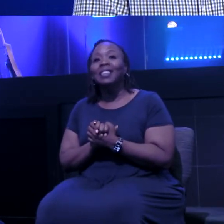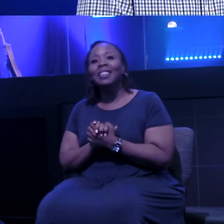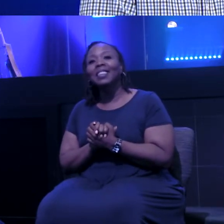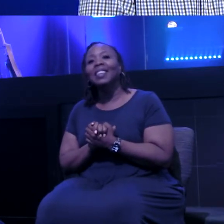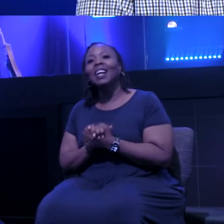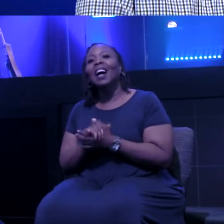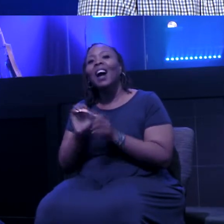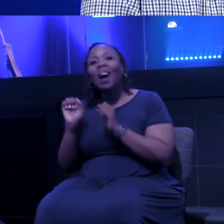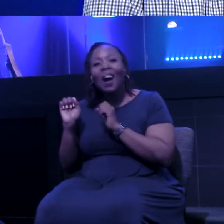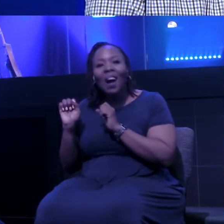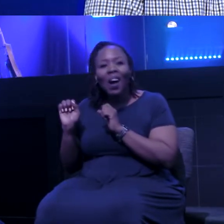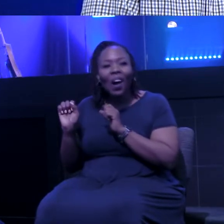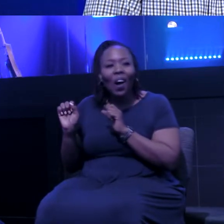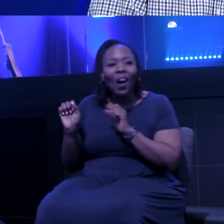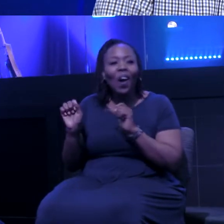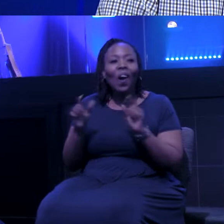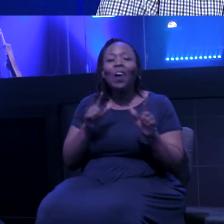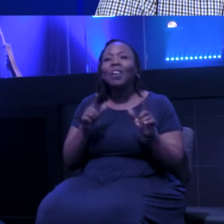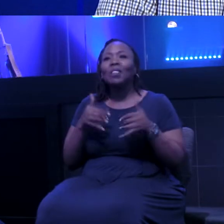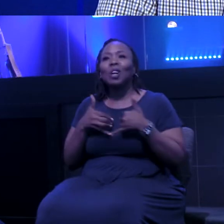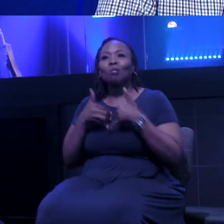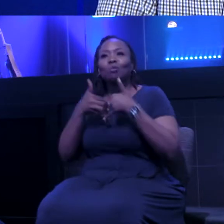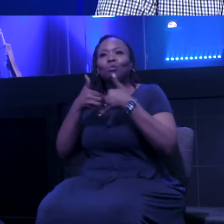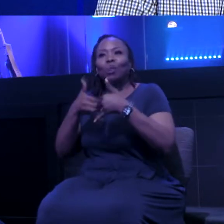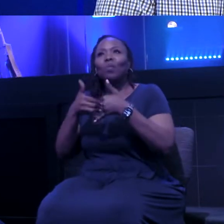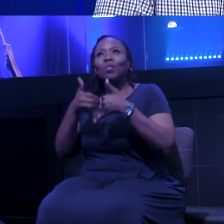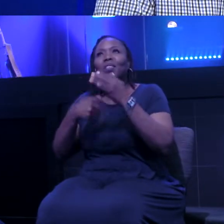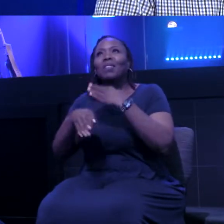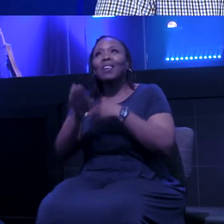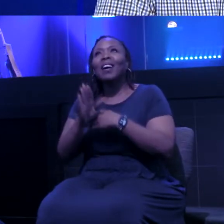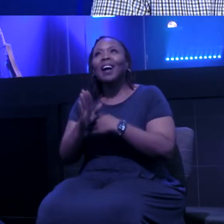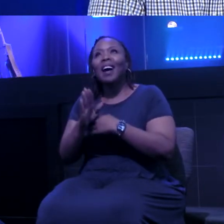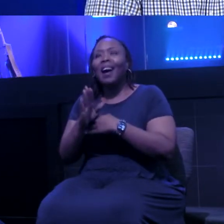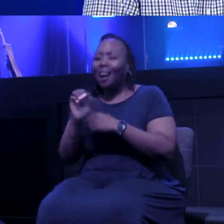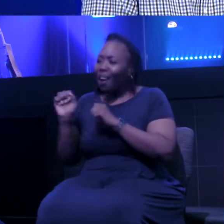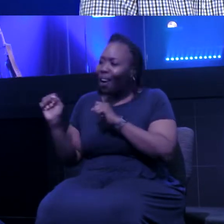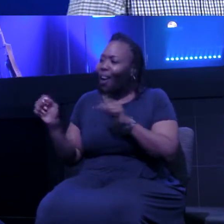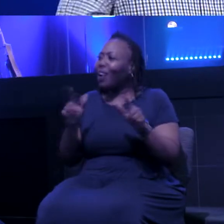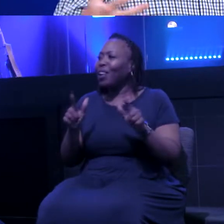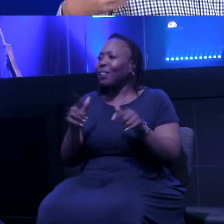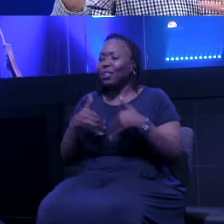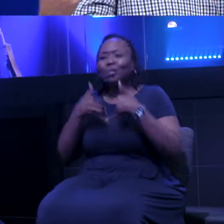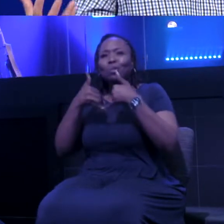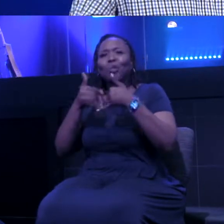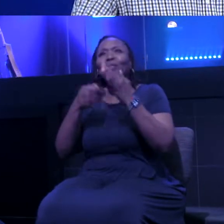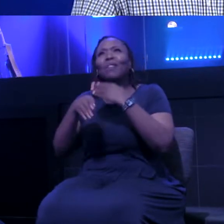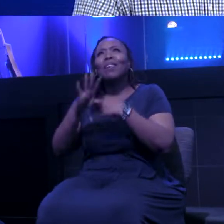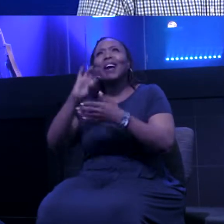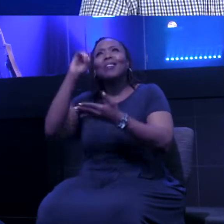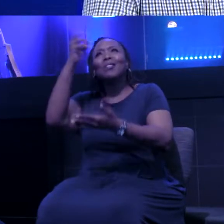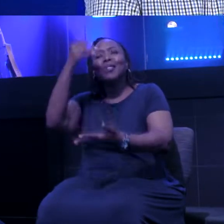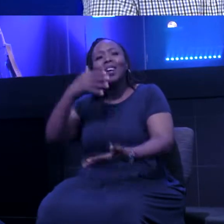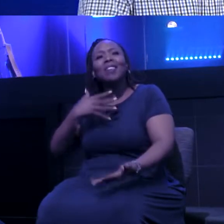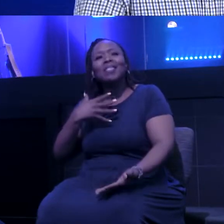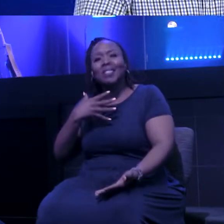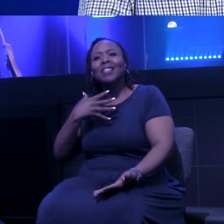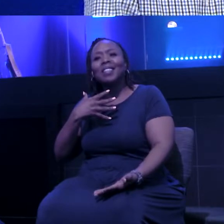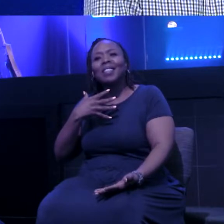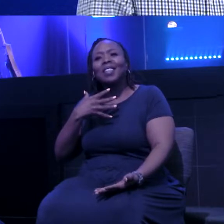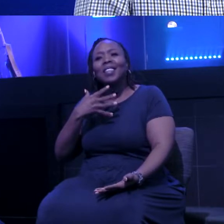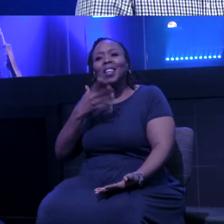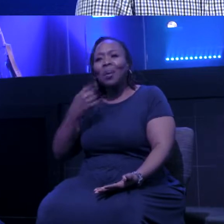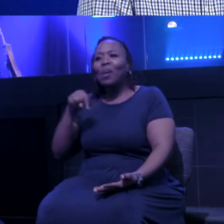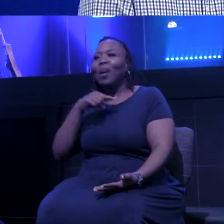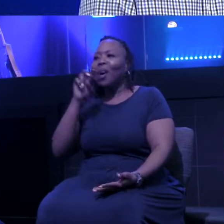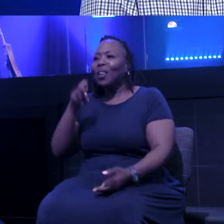But all of us are trophies of God's grace. Yeah. Every one of us is a trophy of God's grace. Every one of us has been rescued.